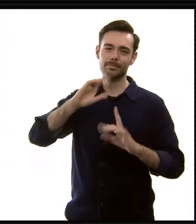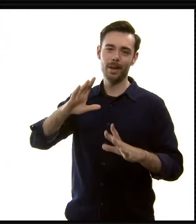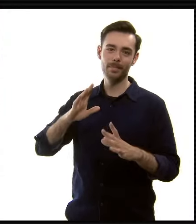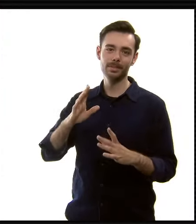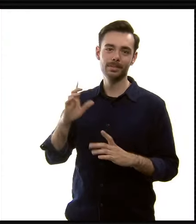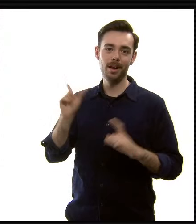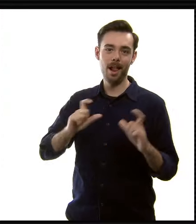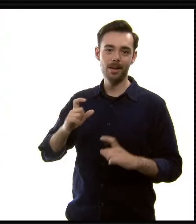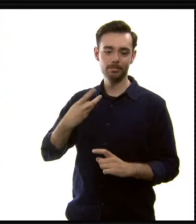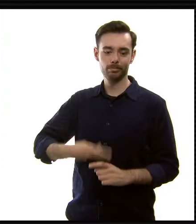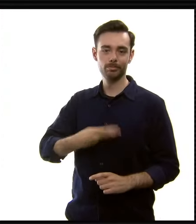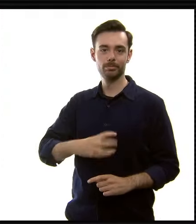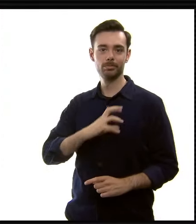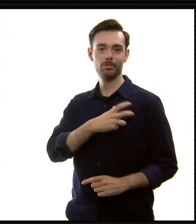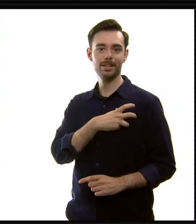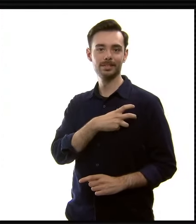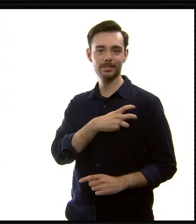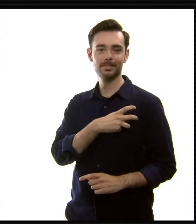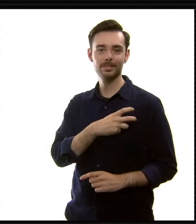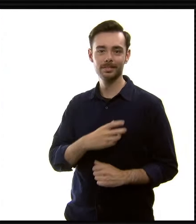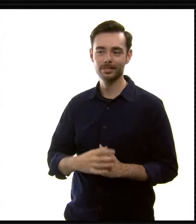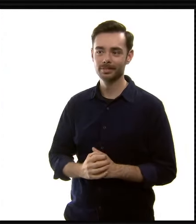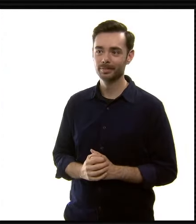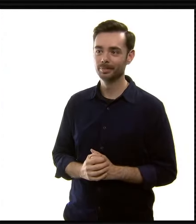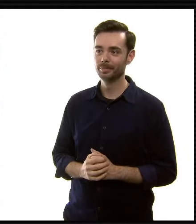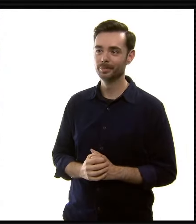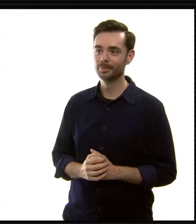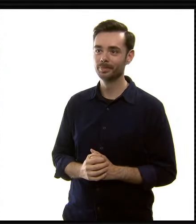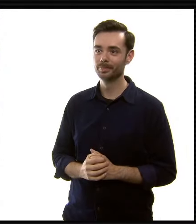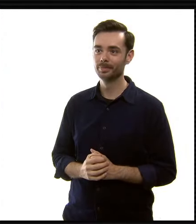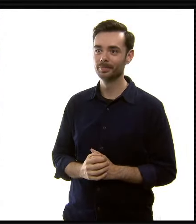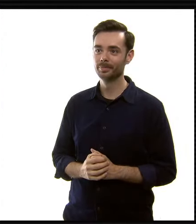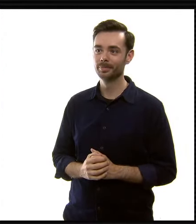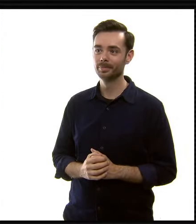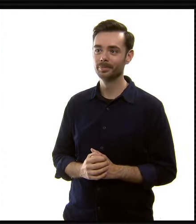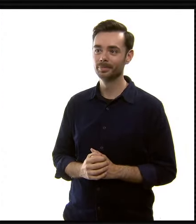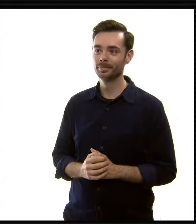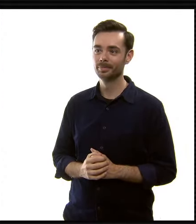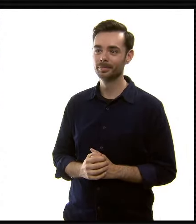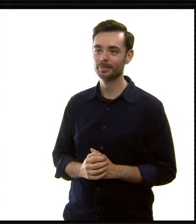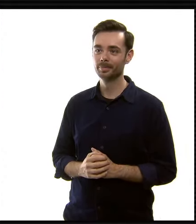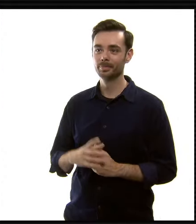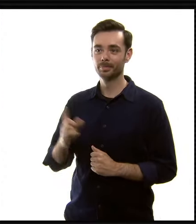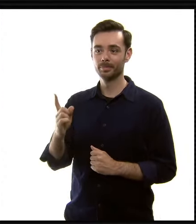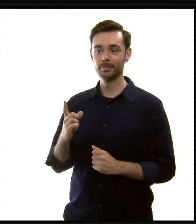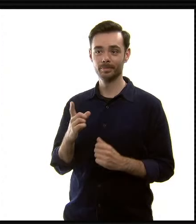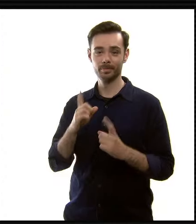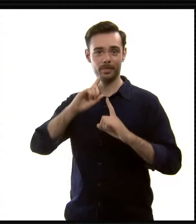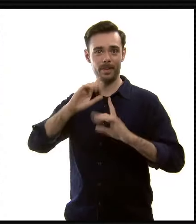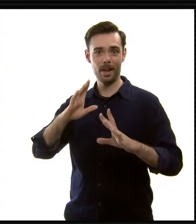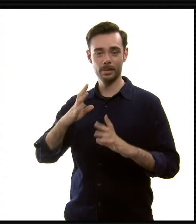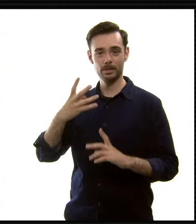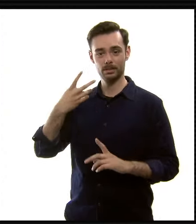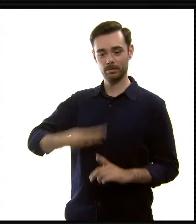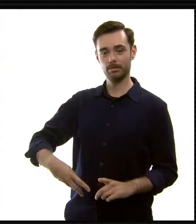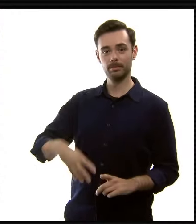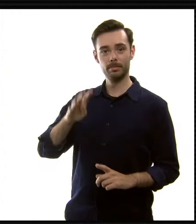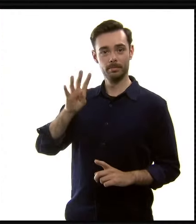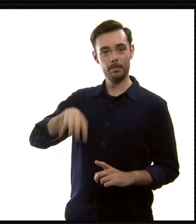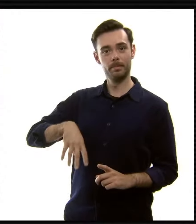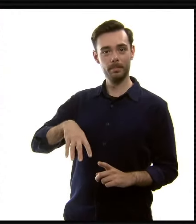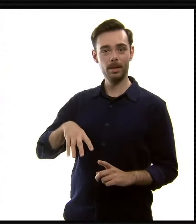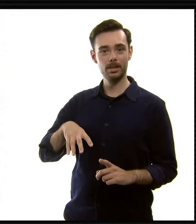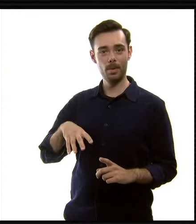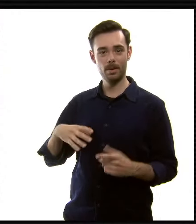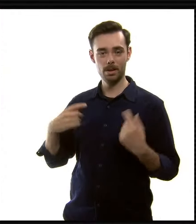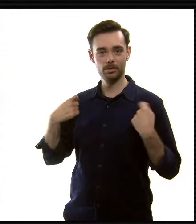the crest of the famous club. Now, the LEGO BrickHeadz character wears the blaugrana or blue or garnet shirt, often seen on Barca players